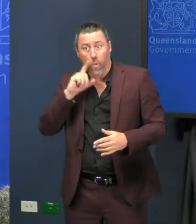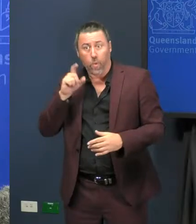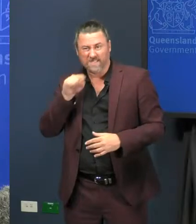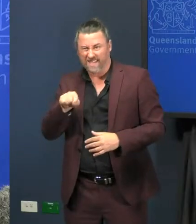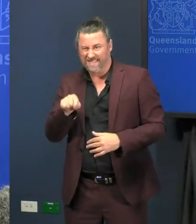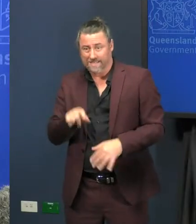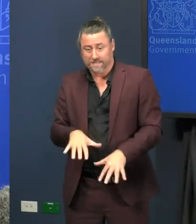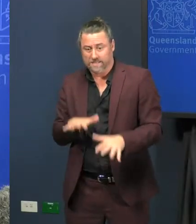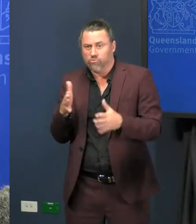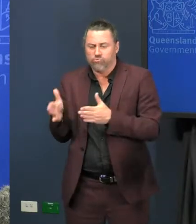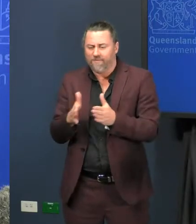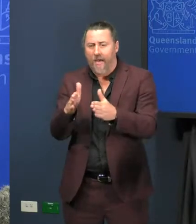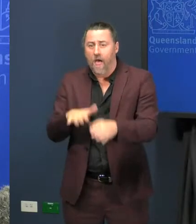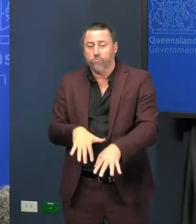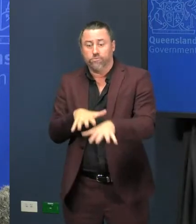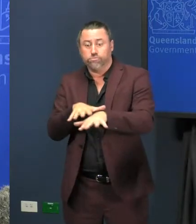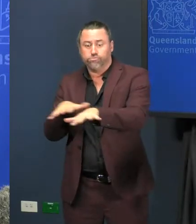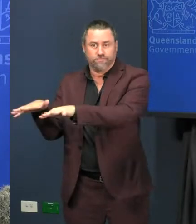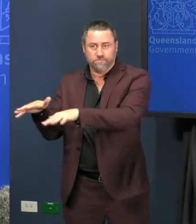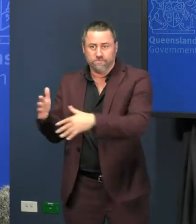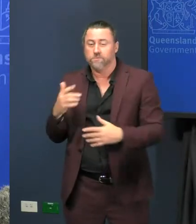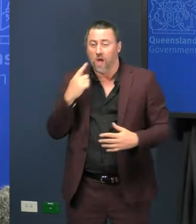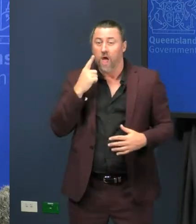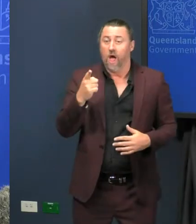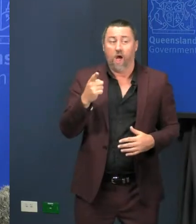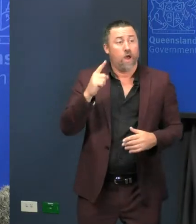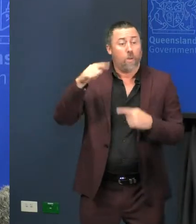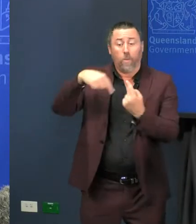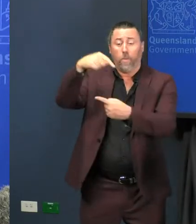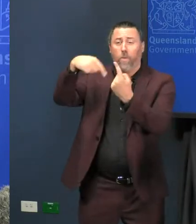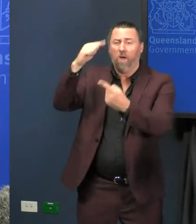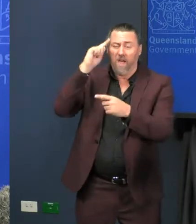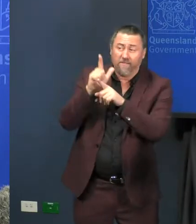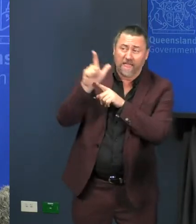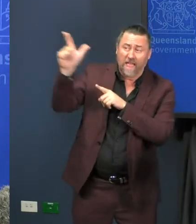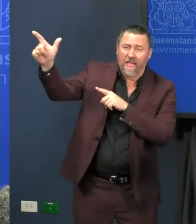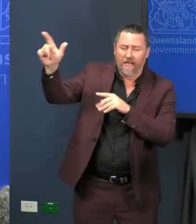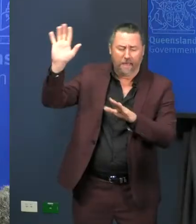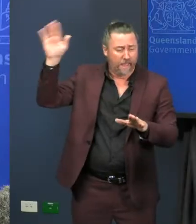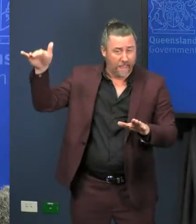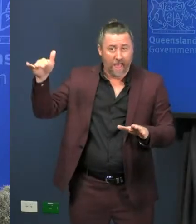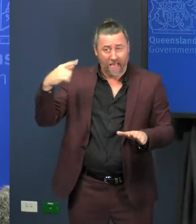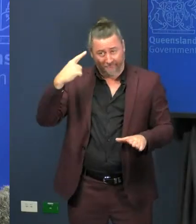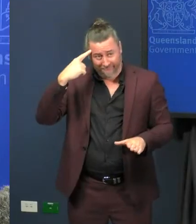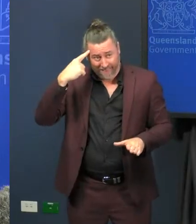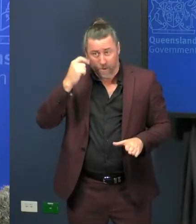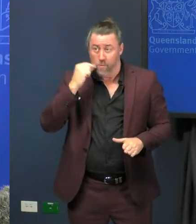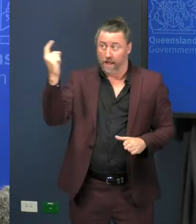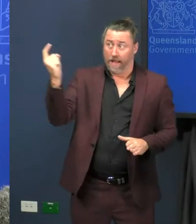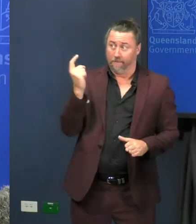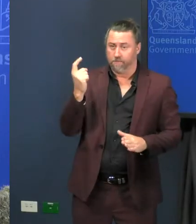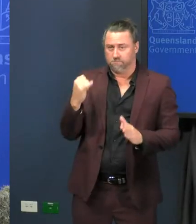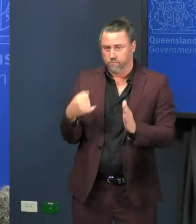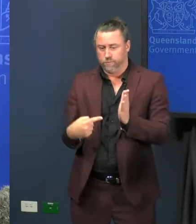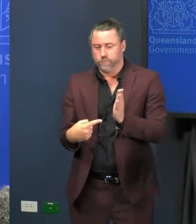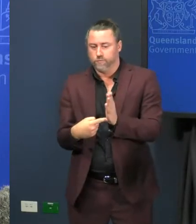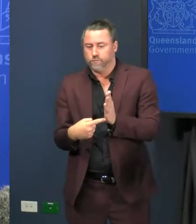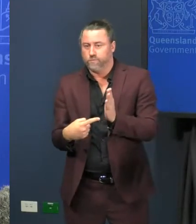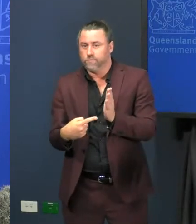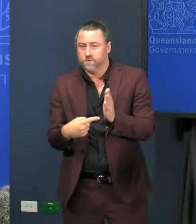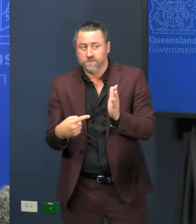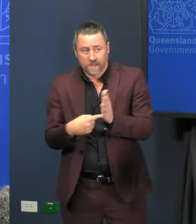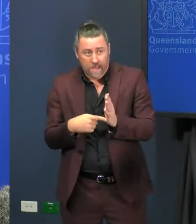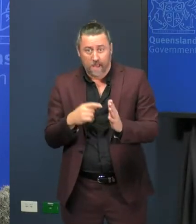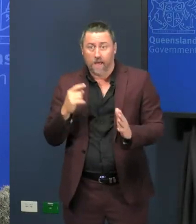Cyclone Alfred is expected to turn west towards the southeast Queensland coast on Tuesday, with the possibility of up